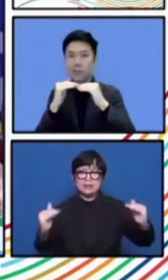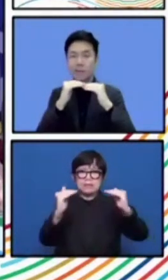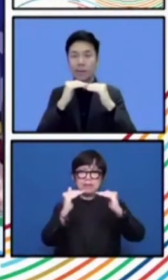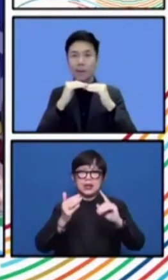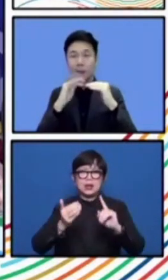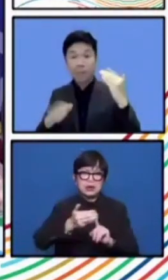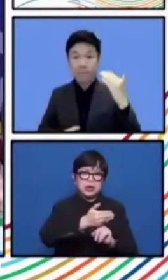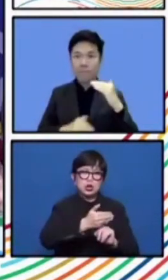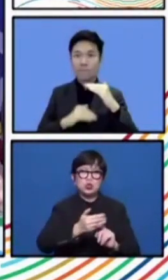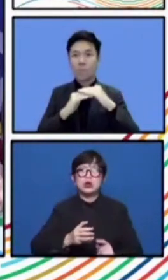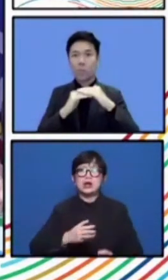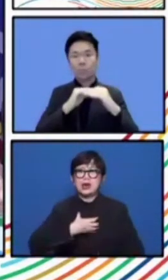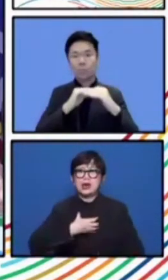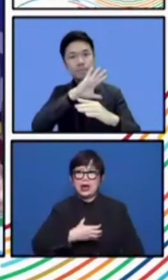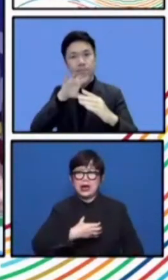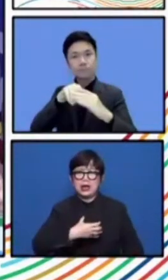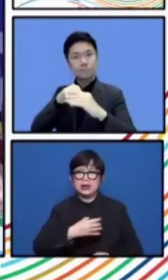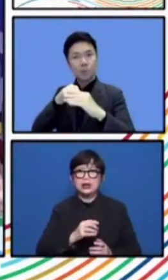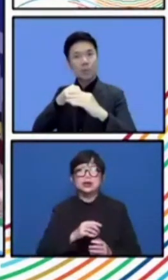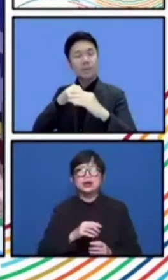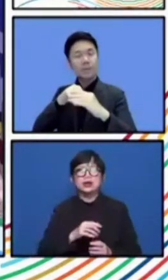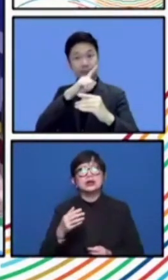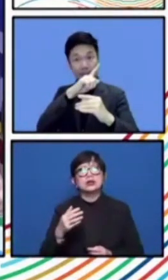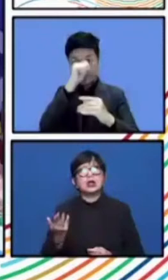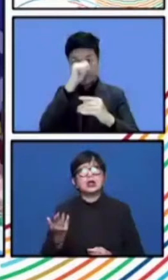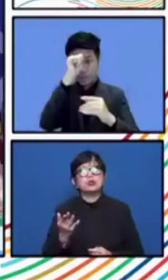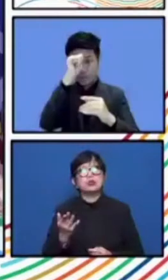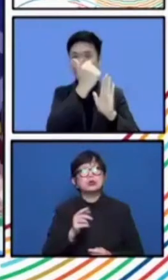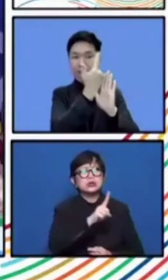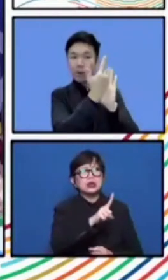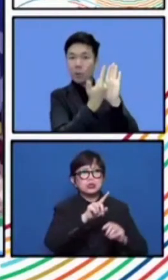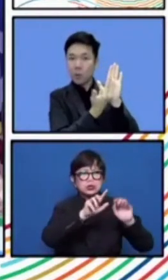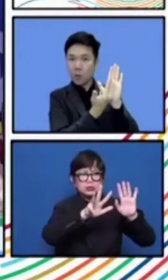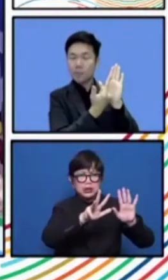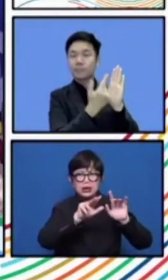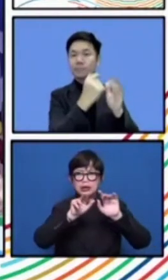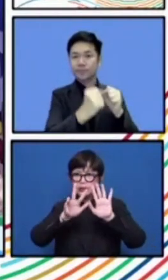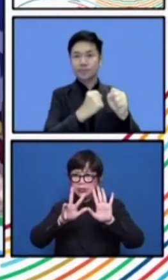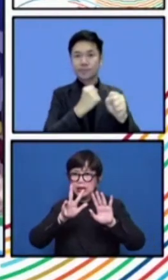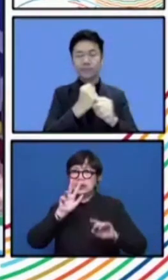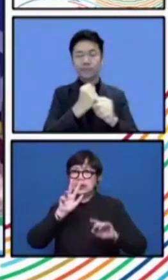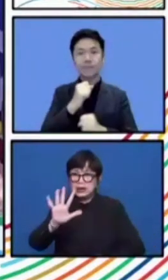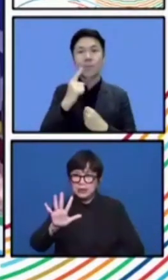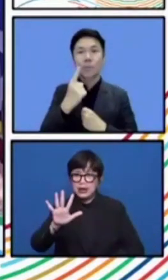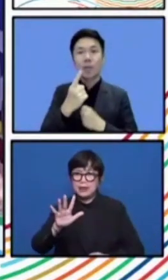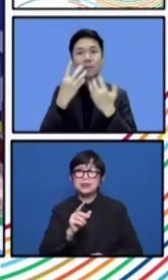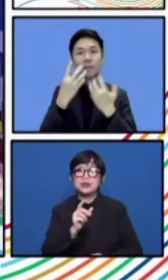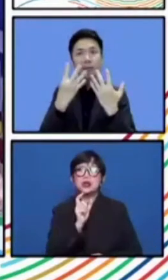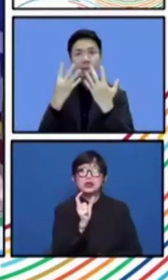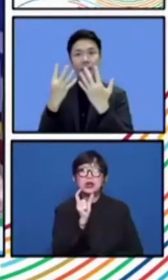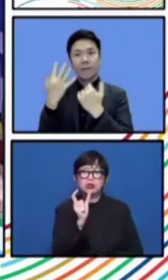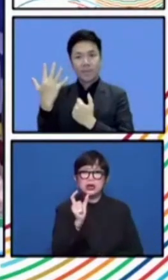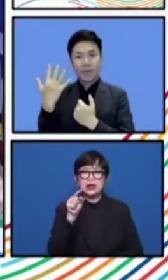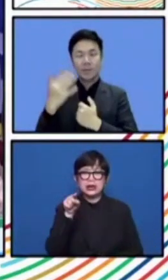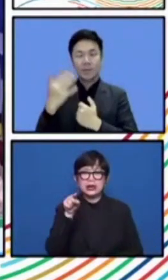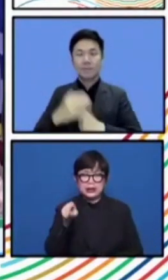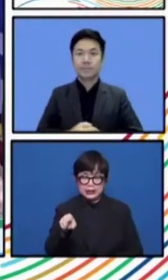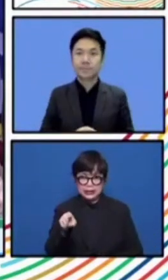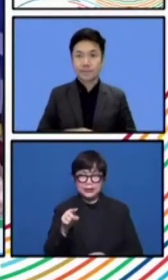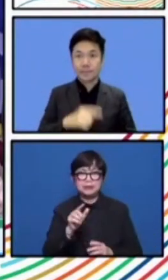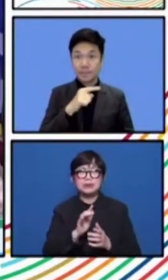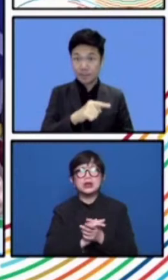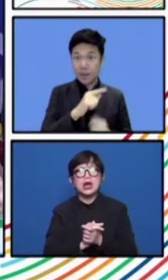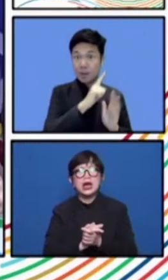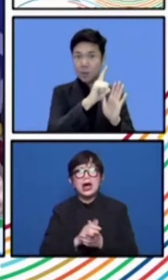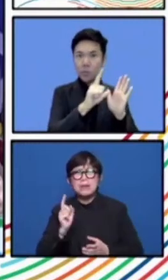at 1995. this law was basically a welfare oriented for the person with